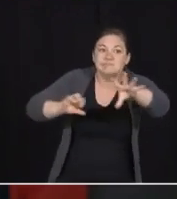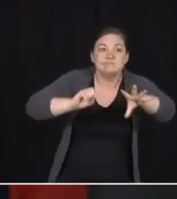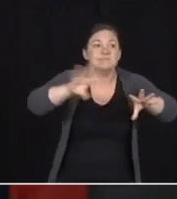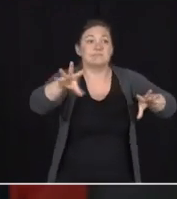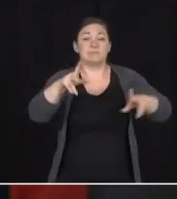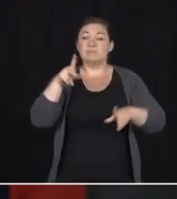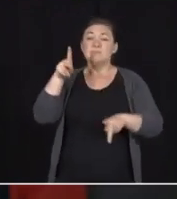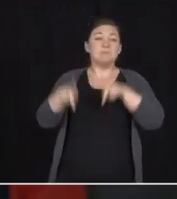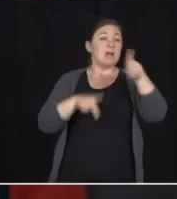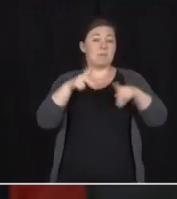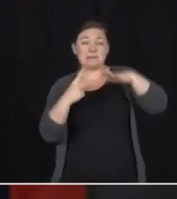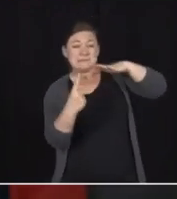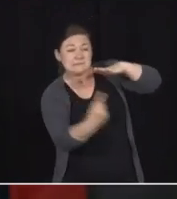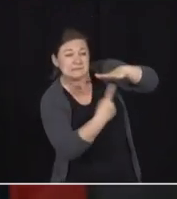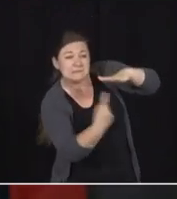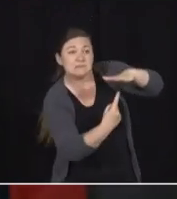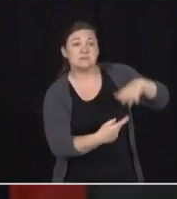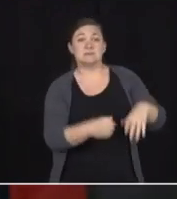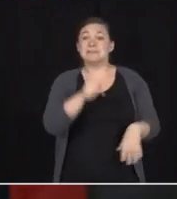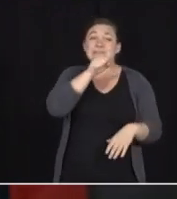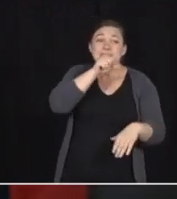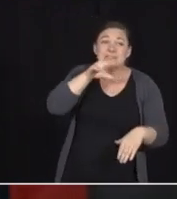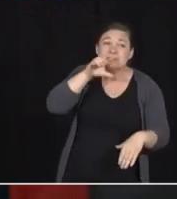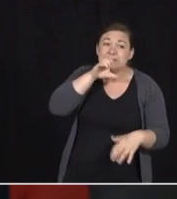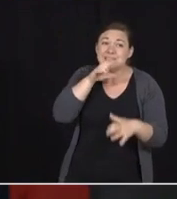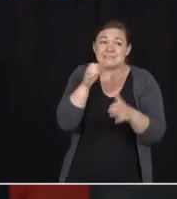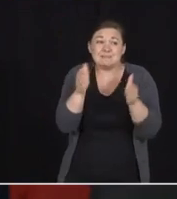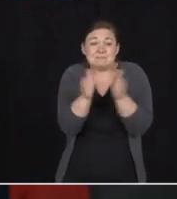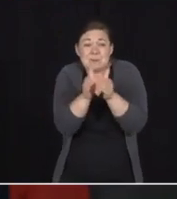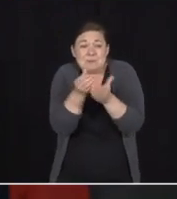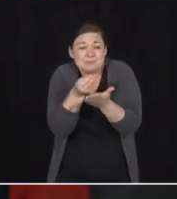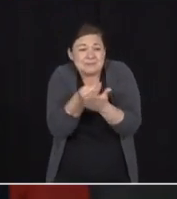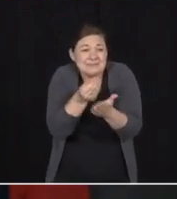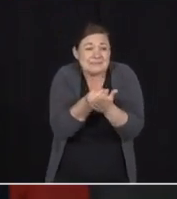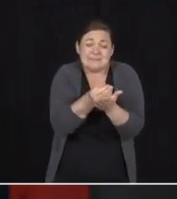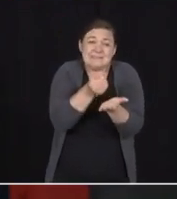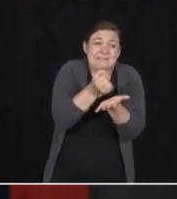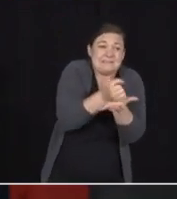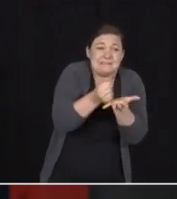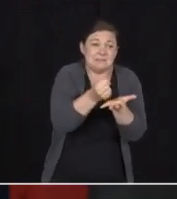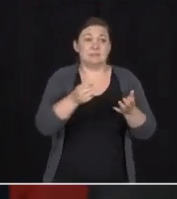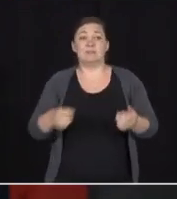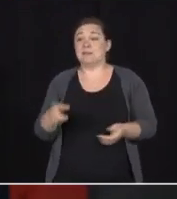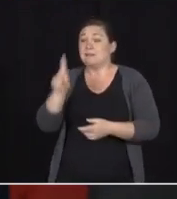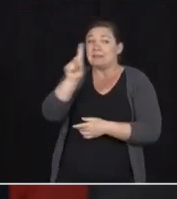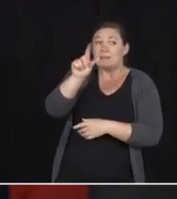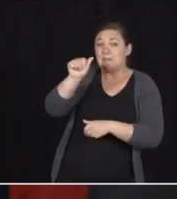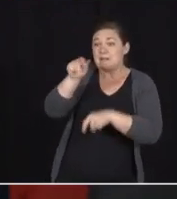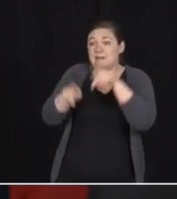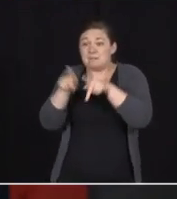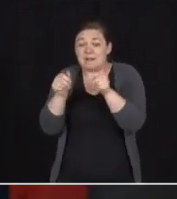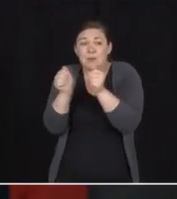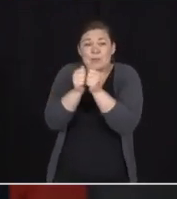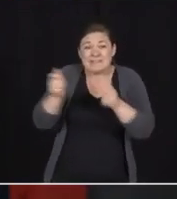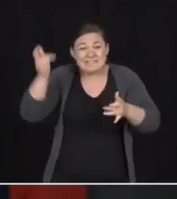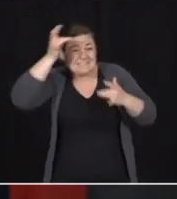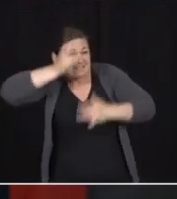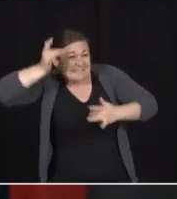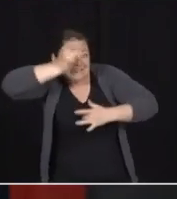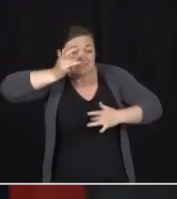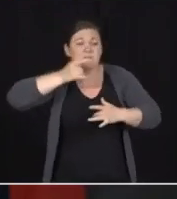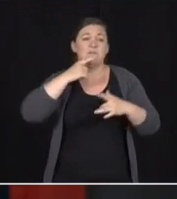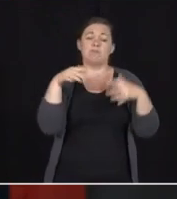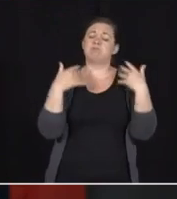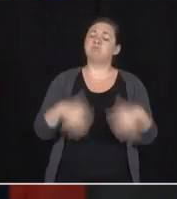seniors, and people with disabilities and chronic medical conditions. The need is great, but the people of this